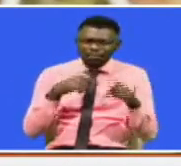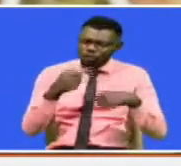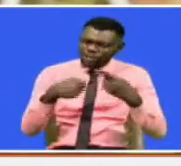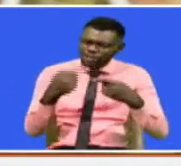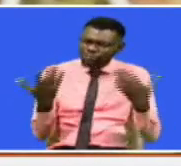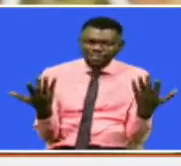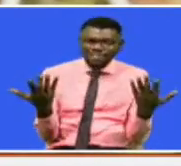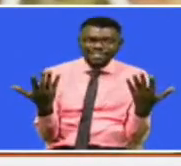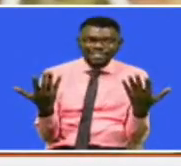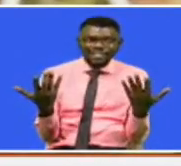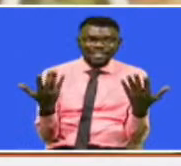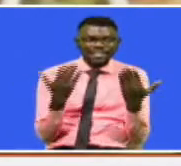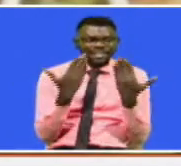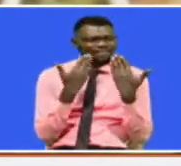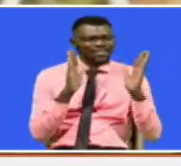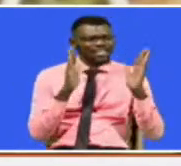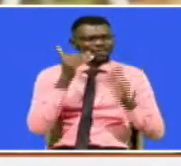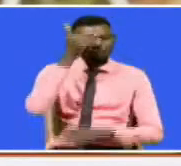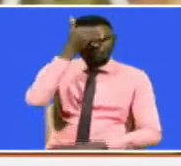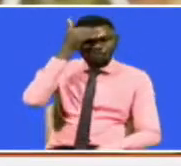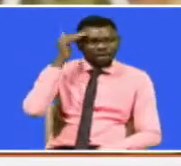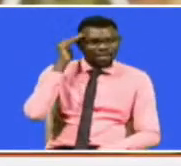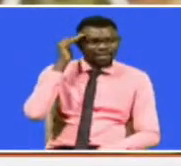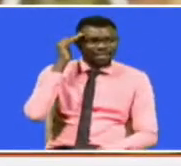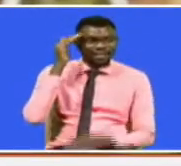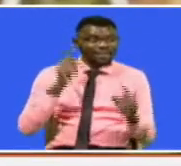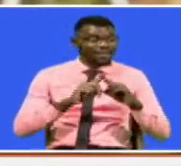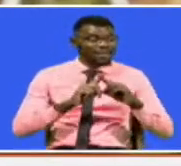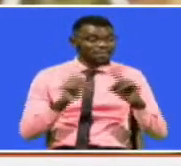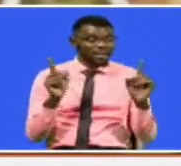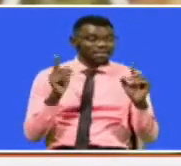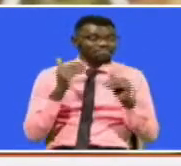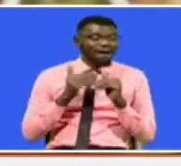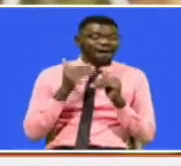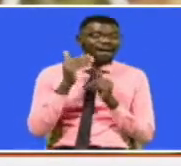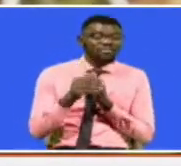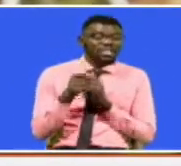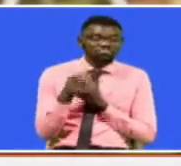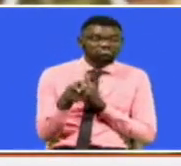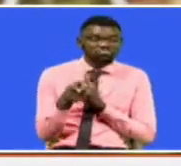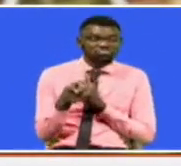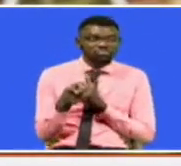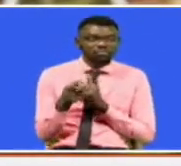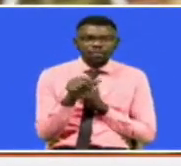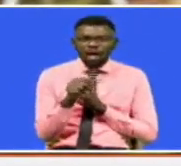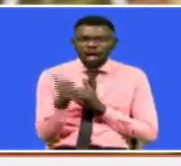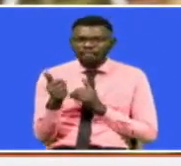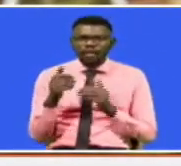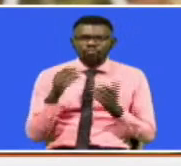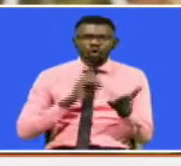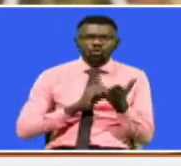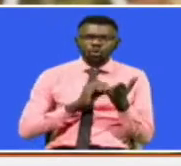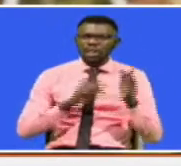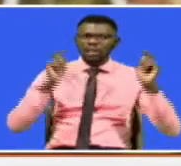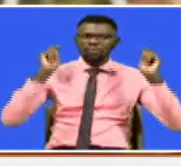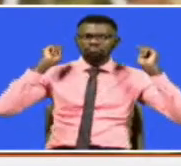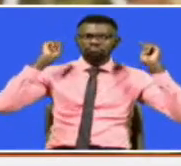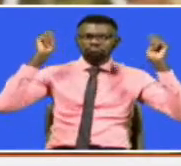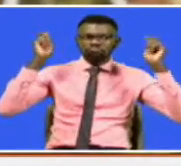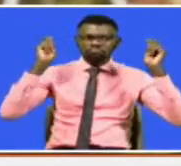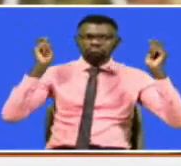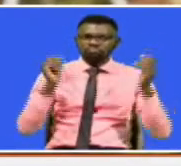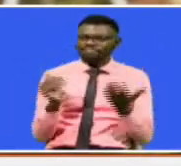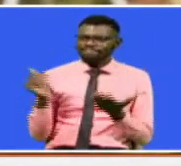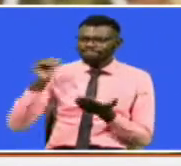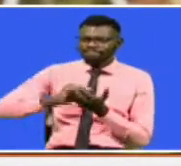done, dusted. But after that happened, I don't think you've had a doctor strike since.